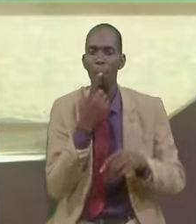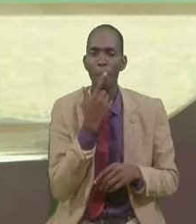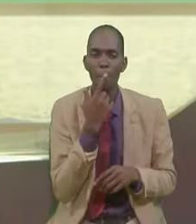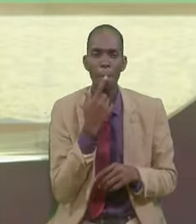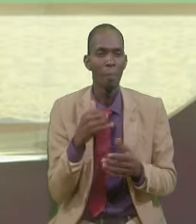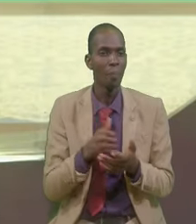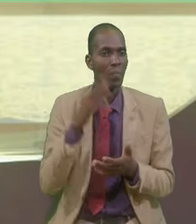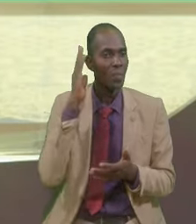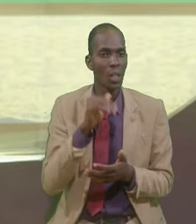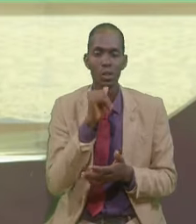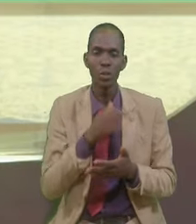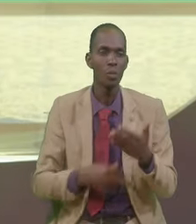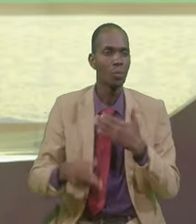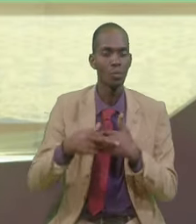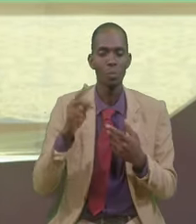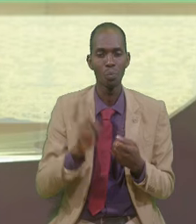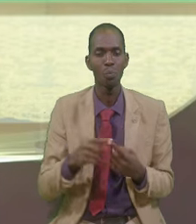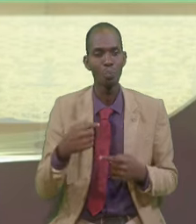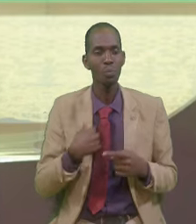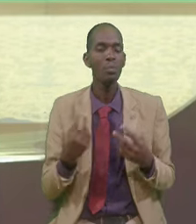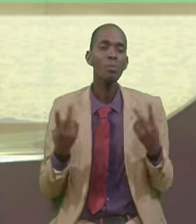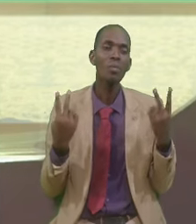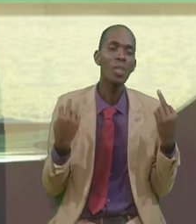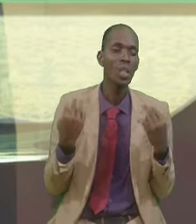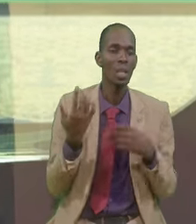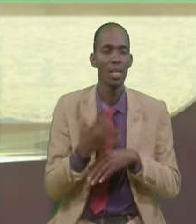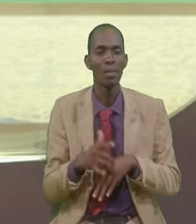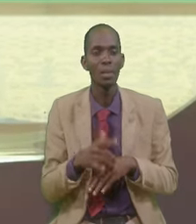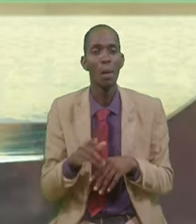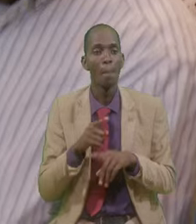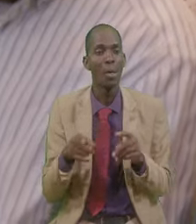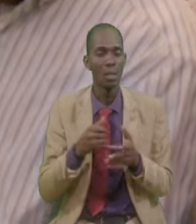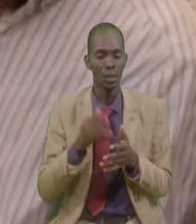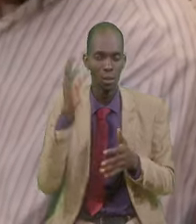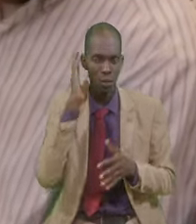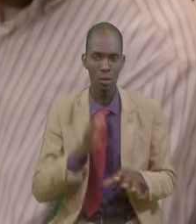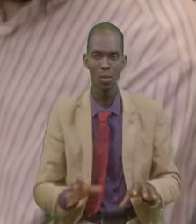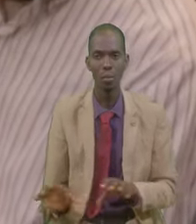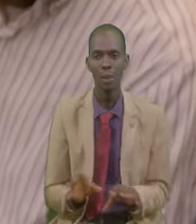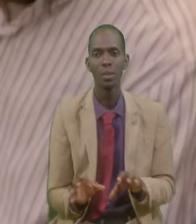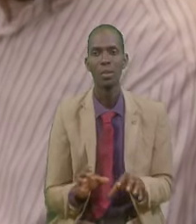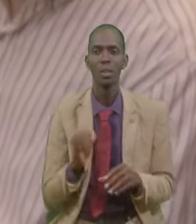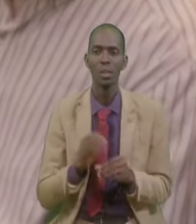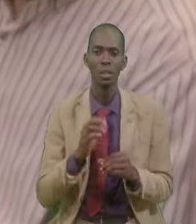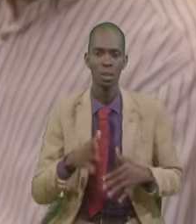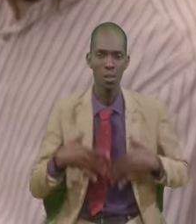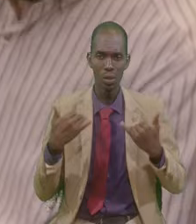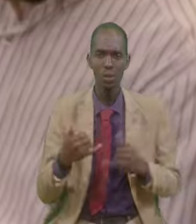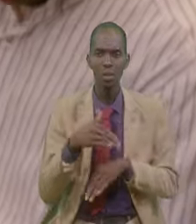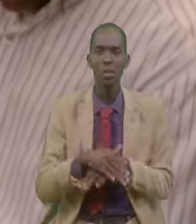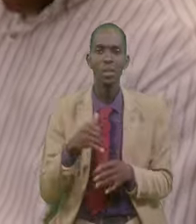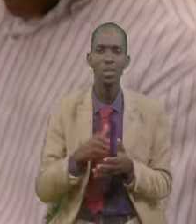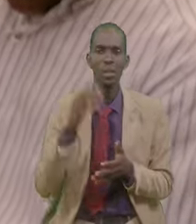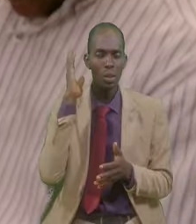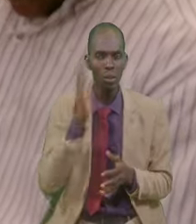shall not return unto me void. It shall accomplish. In your life tonight, it shall